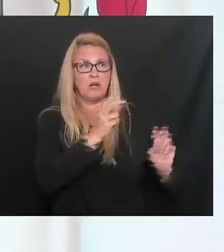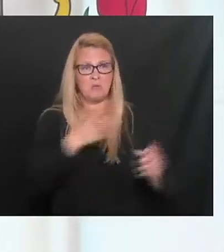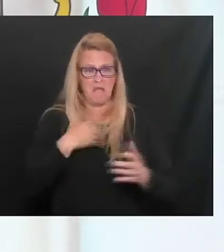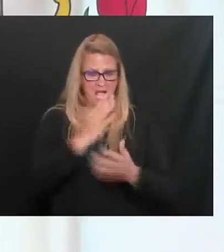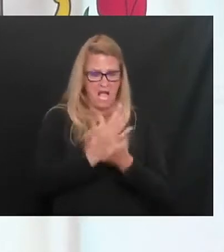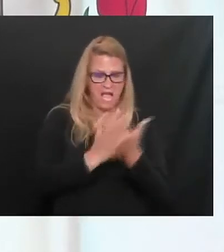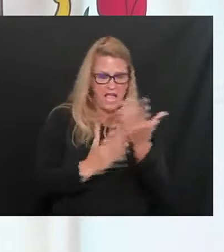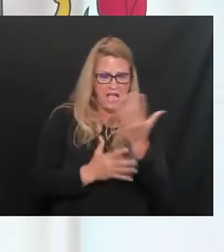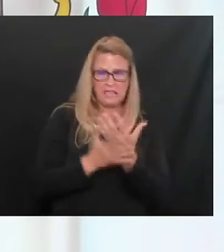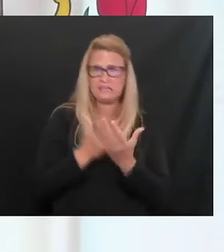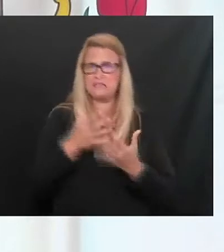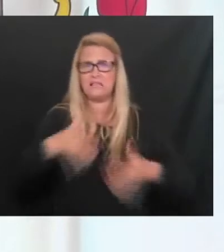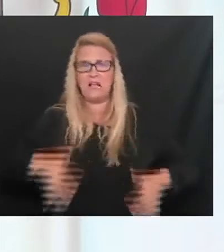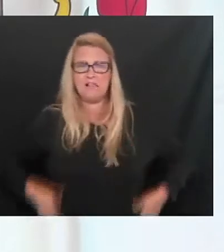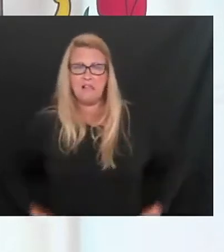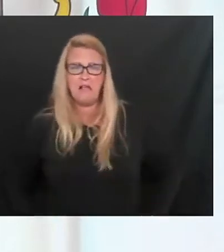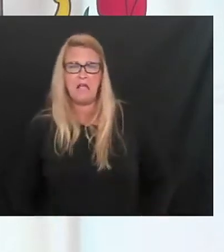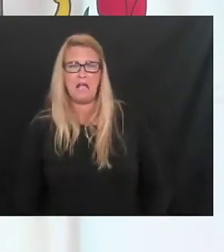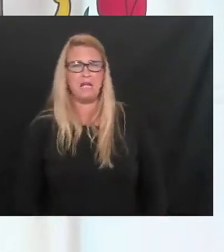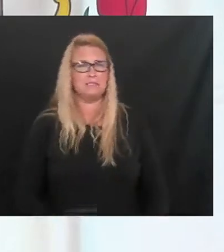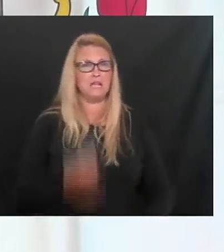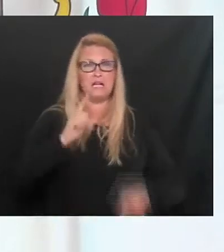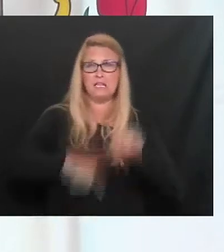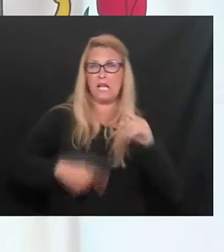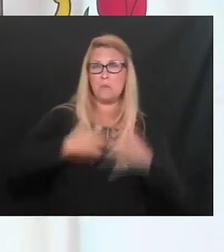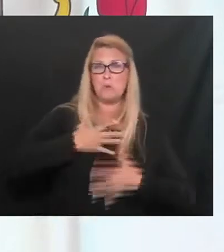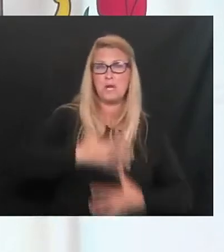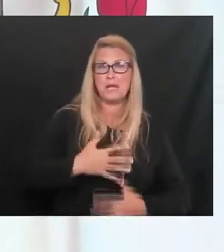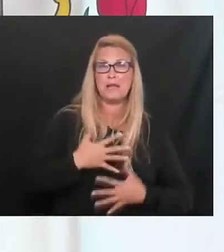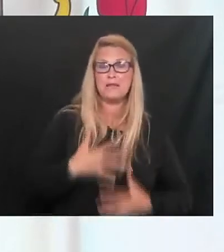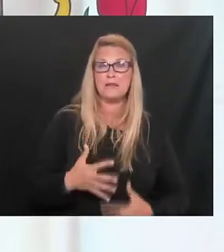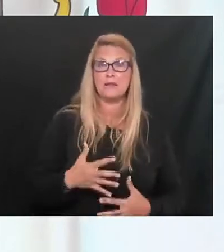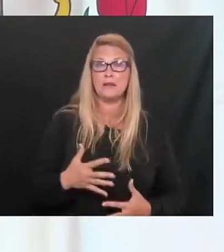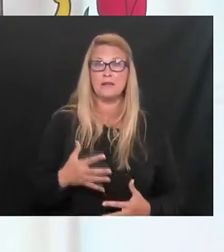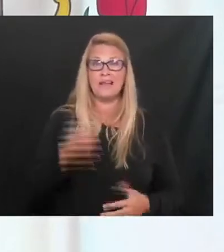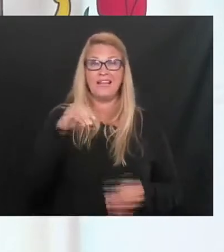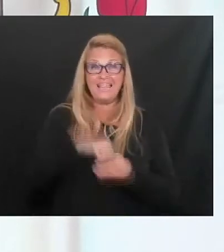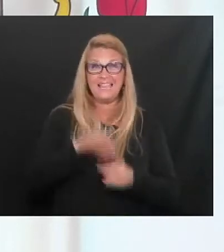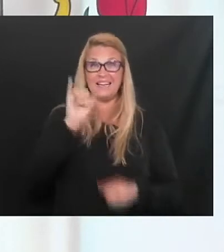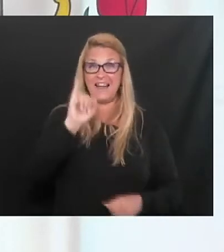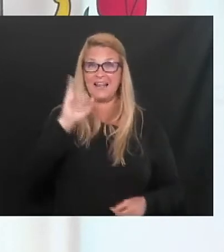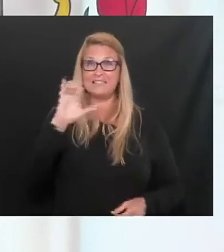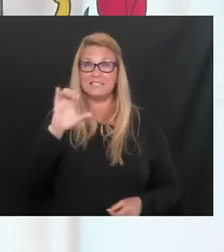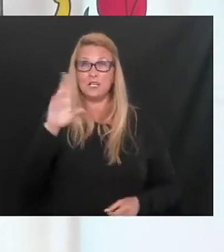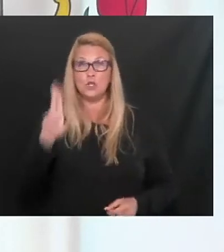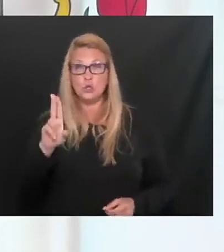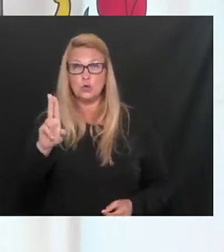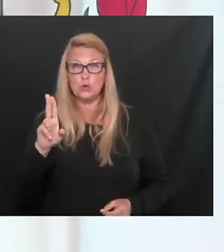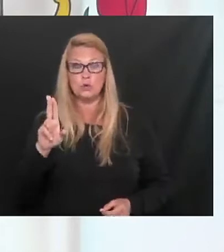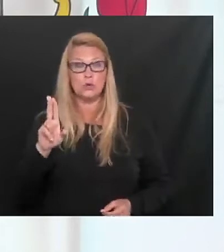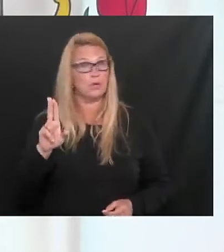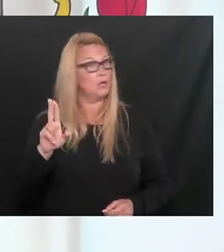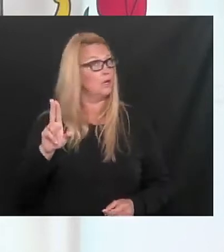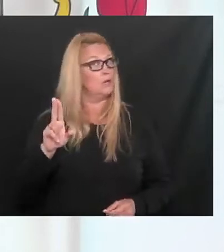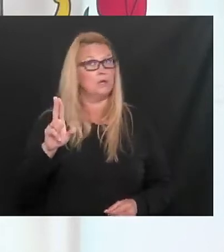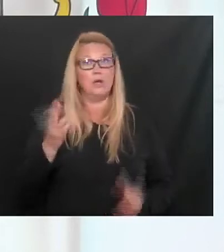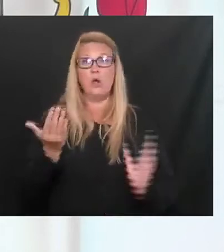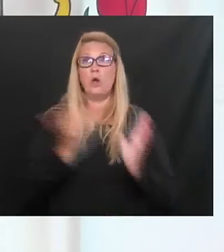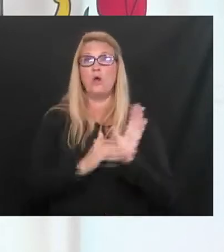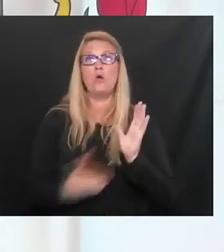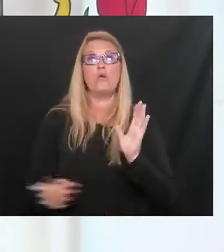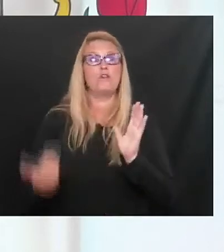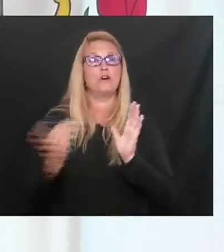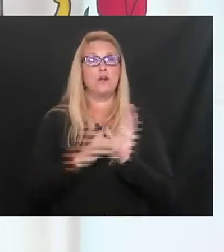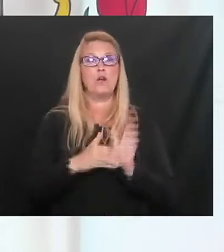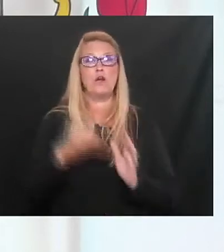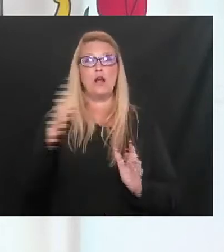or my legs and I couldn't breathe. And he said, I was in the ICU unit and I'm telling you, I sat there over and over and